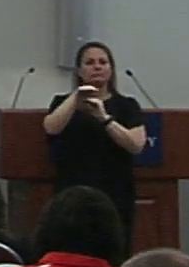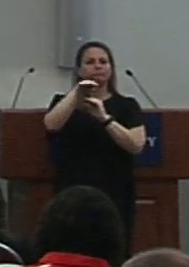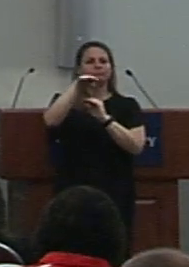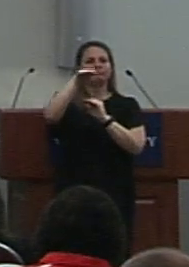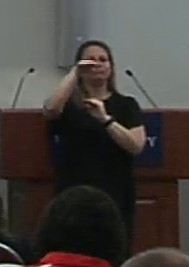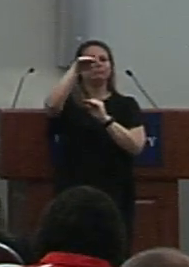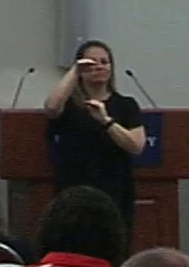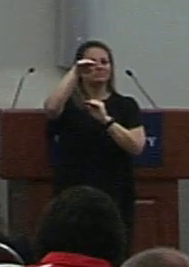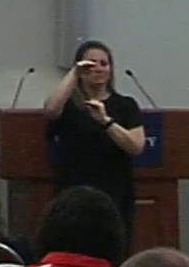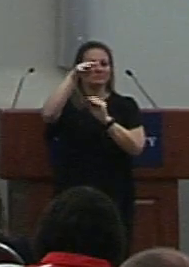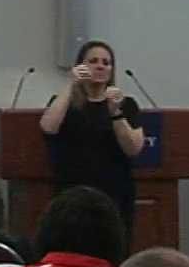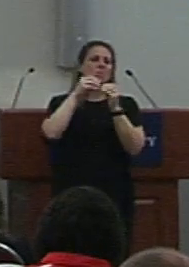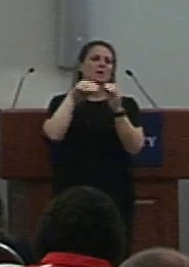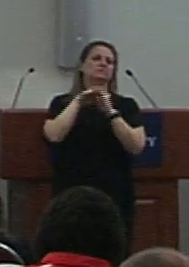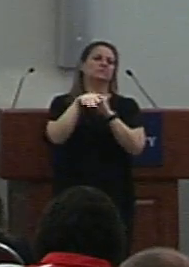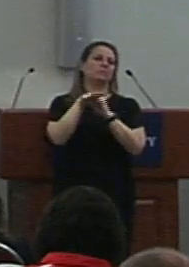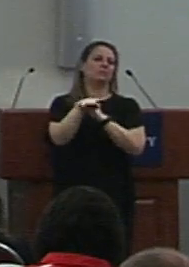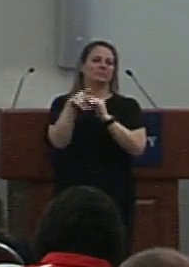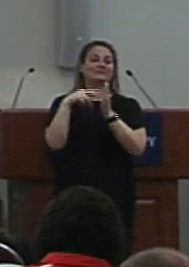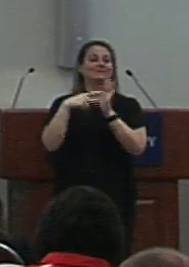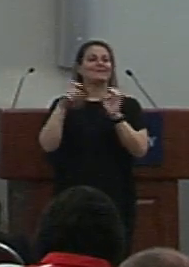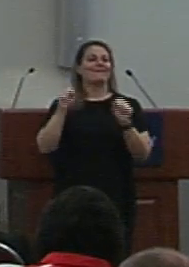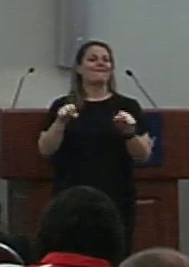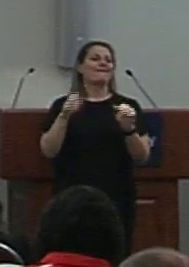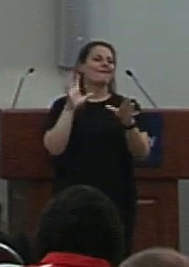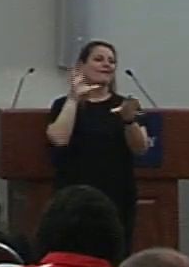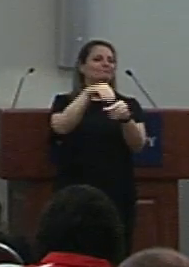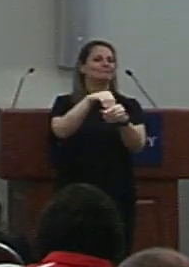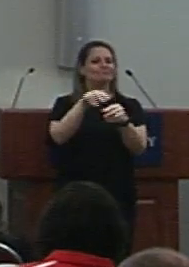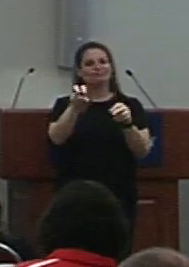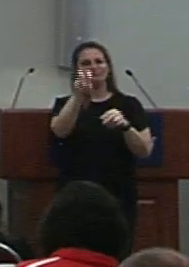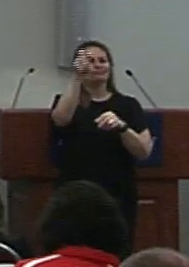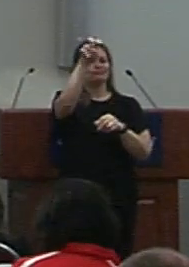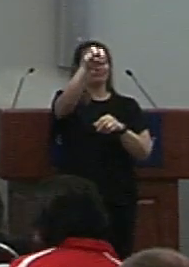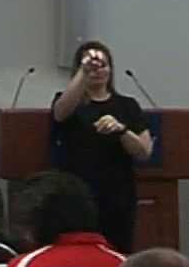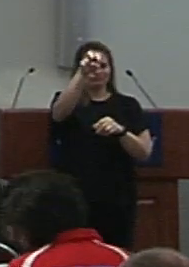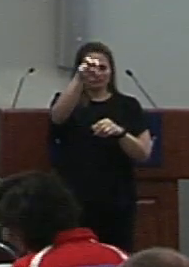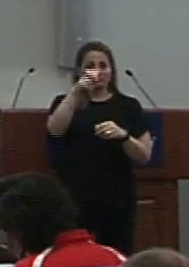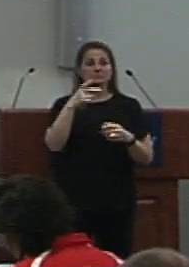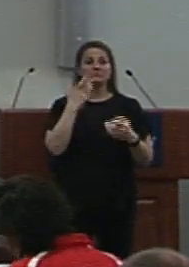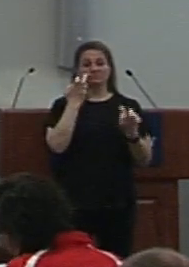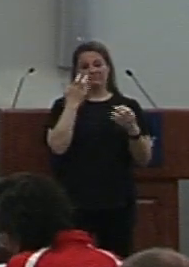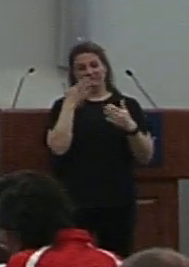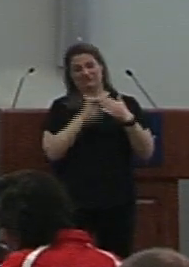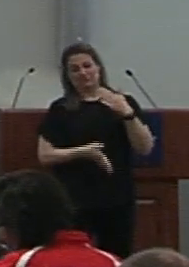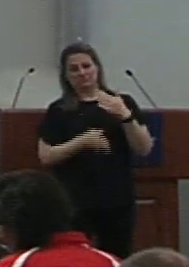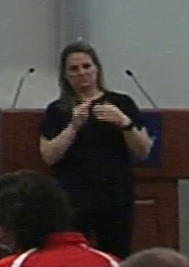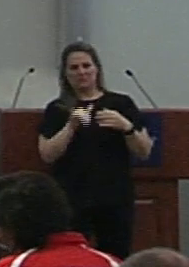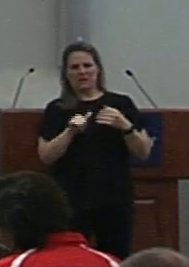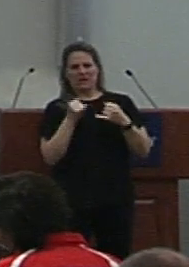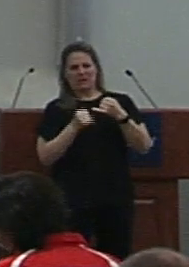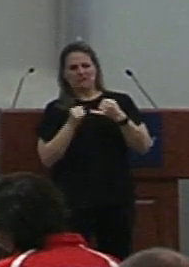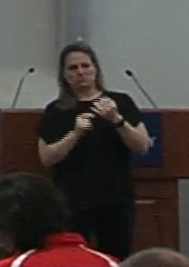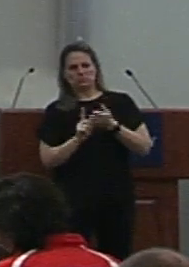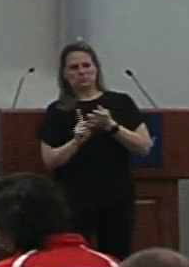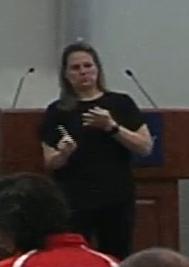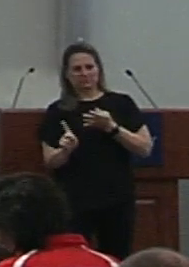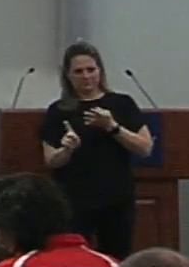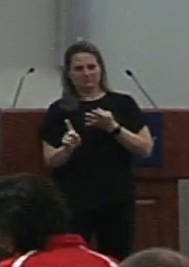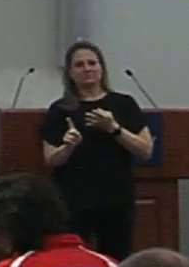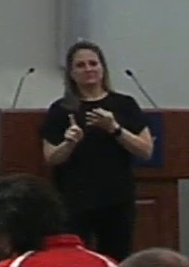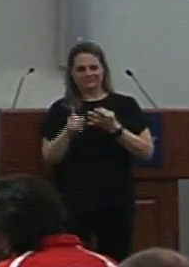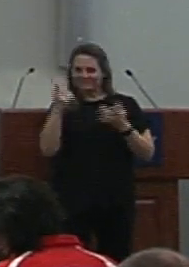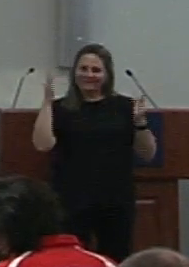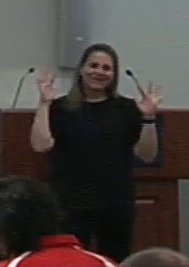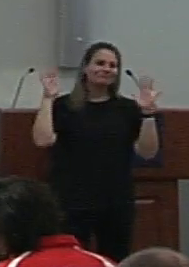right now, and it will be finished at the end of May, so we'll have a big celebration. We'll invite MOD to come and see the finished product, but it's another